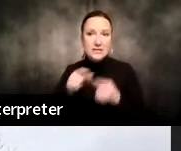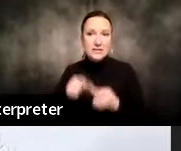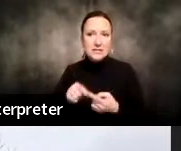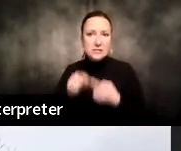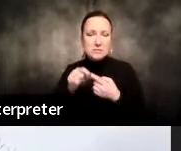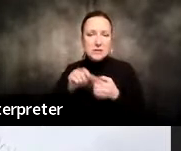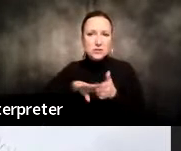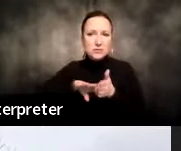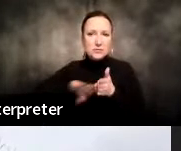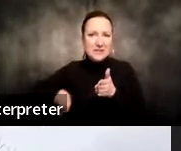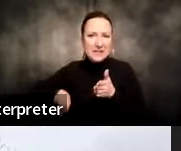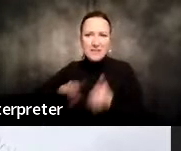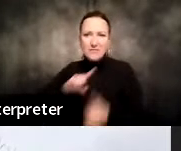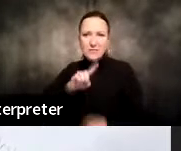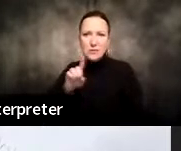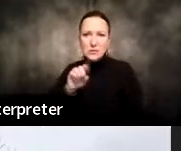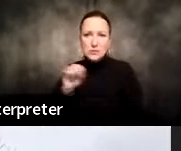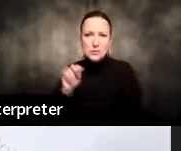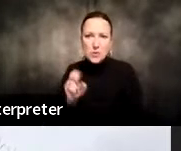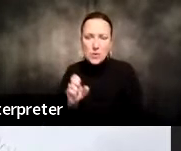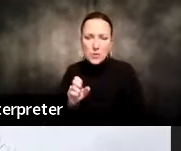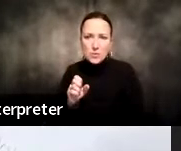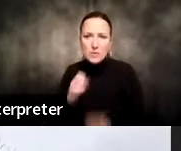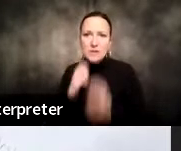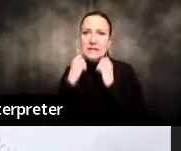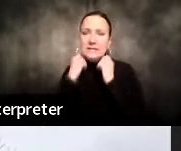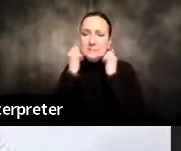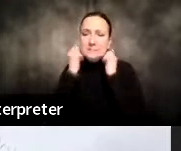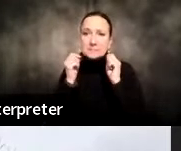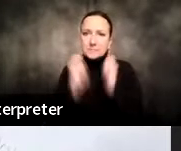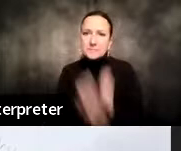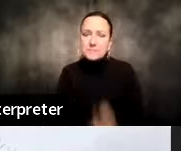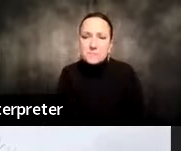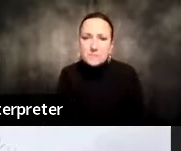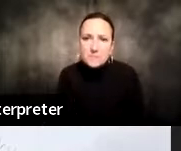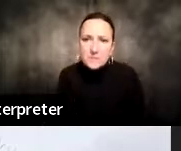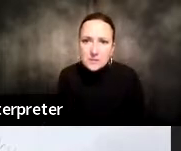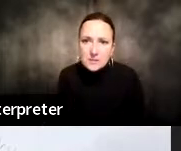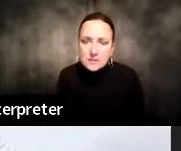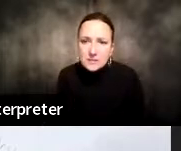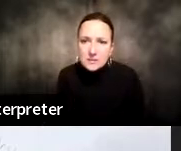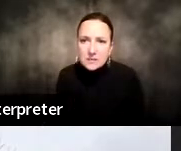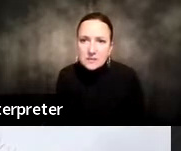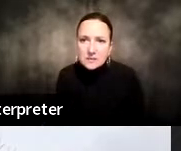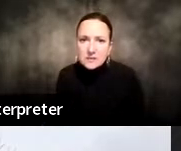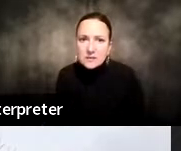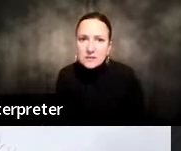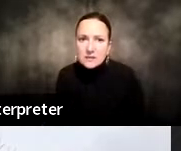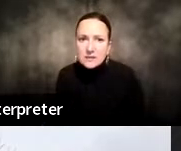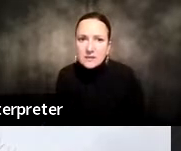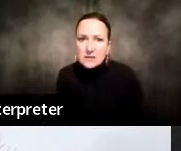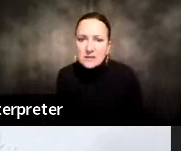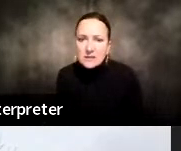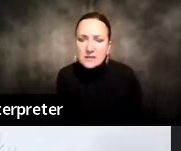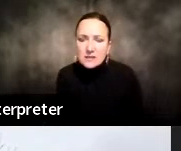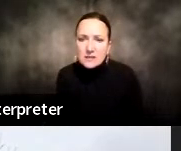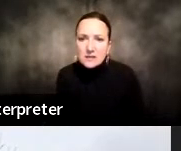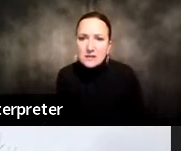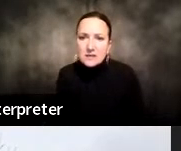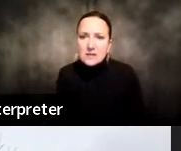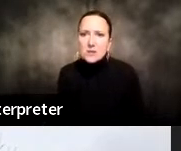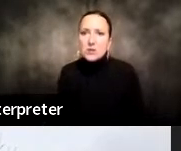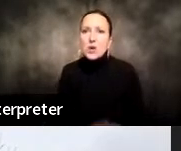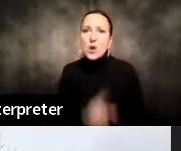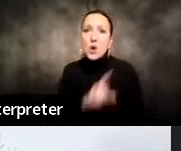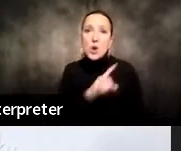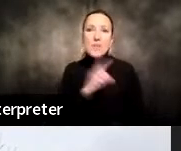or is that all by right and permissible? I would say it wasn't. So there's zoning regulations and